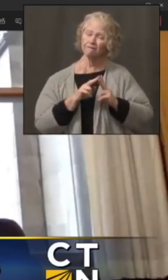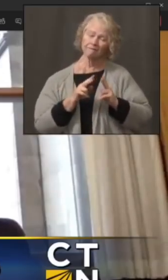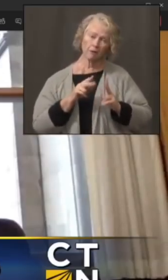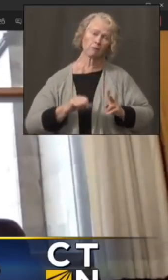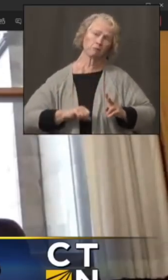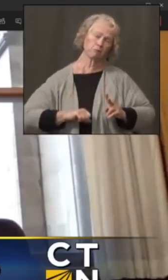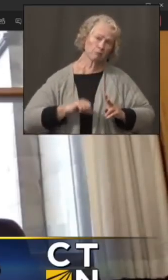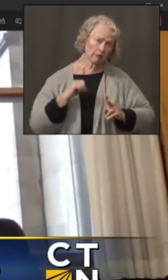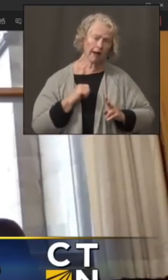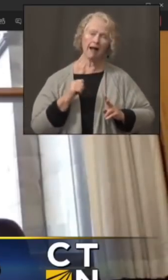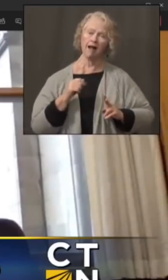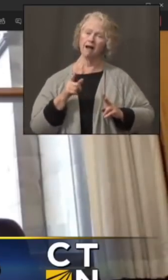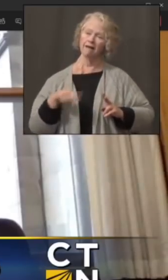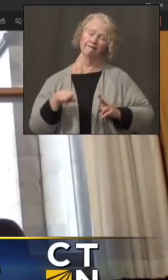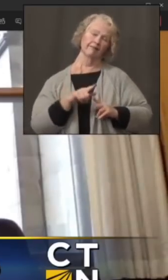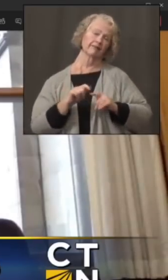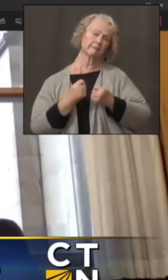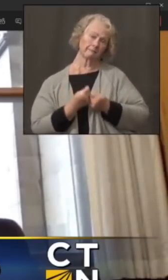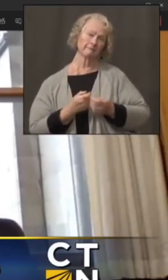the team that we get to work with every day.